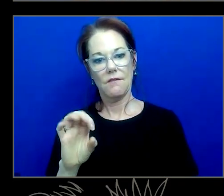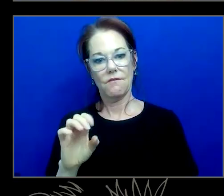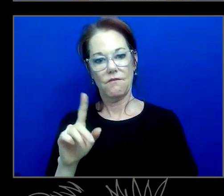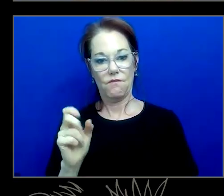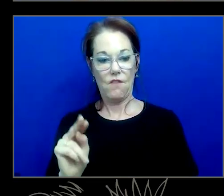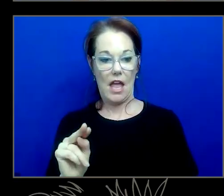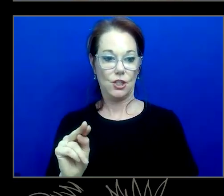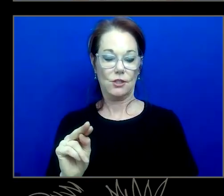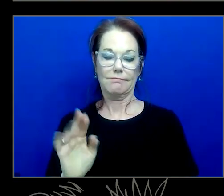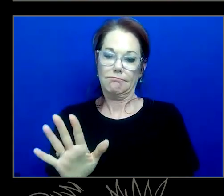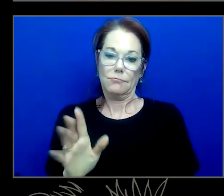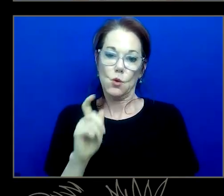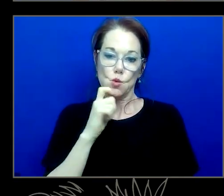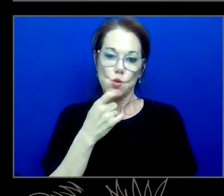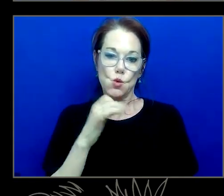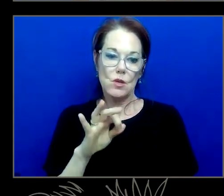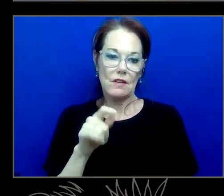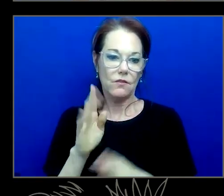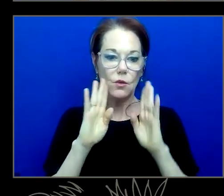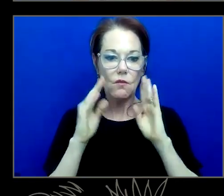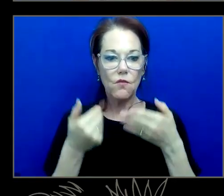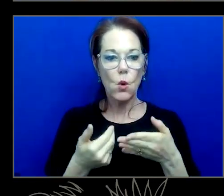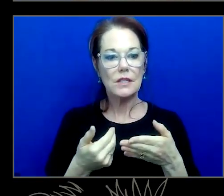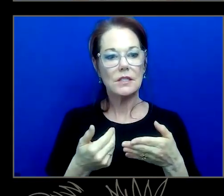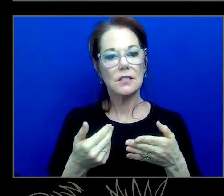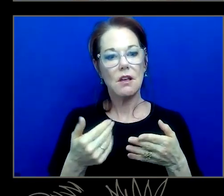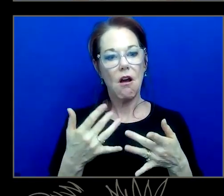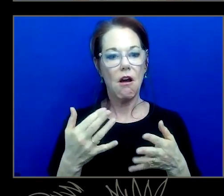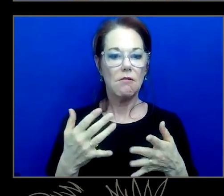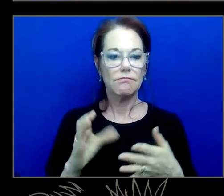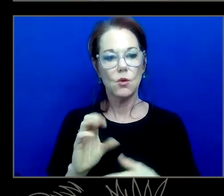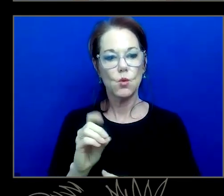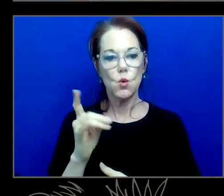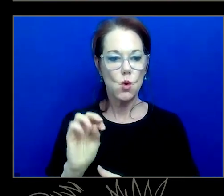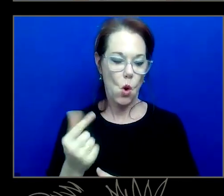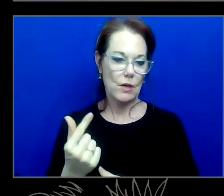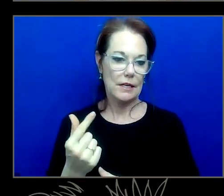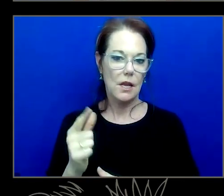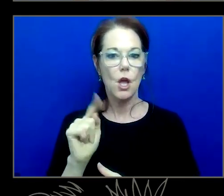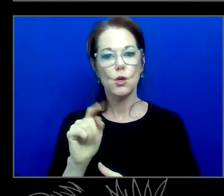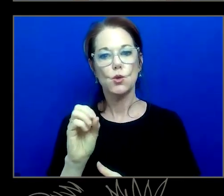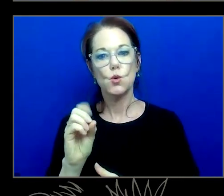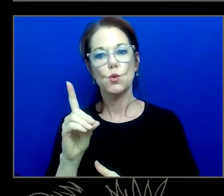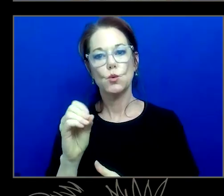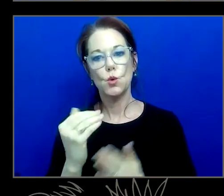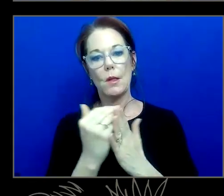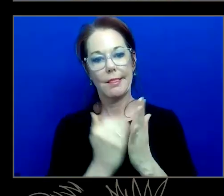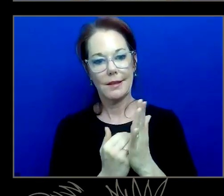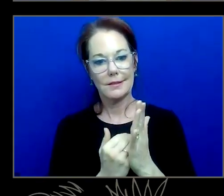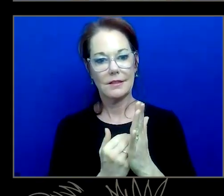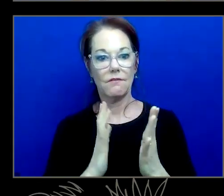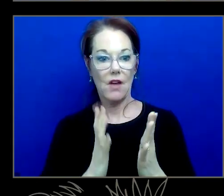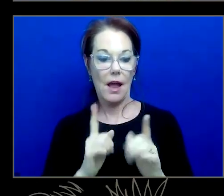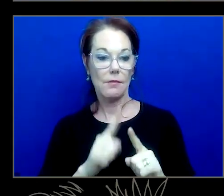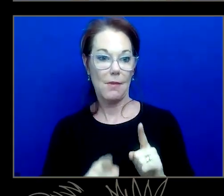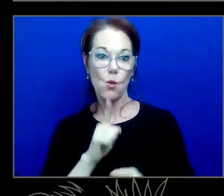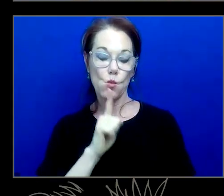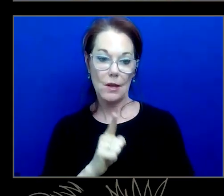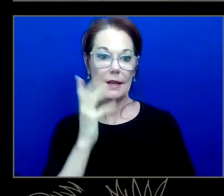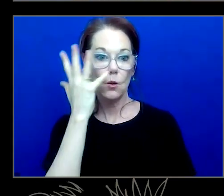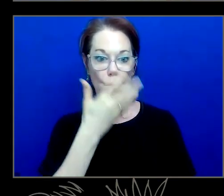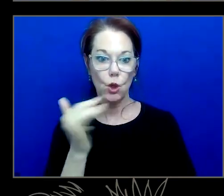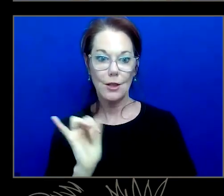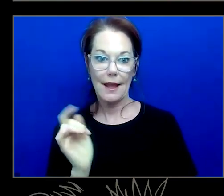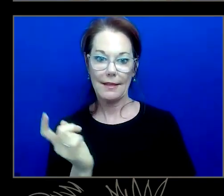true when you're vibe coding a to-do list on localhost against an SQLite database. But in reality, it's going to look a little bit more like this.